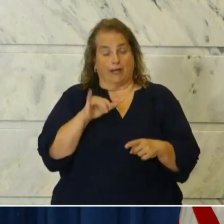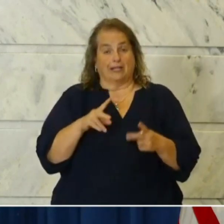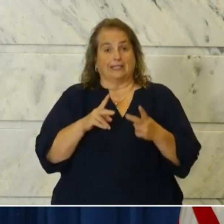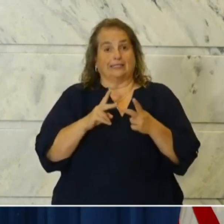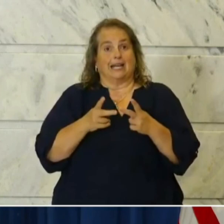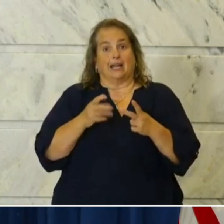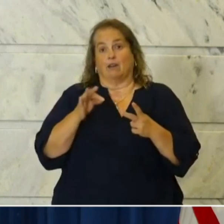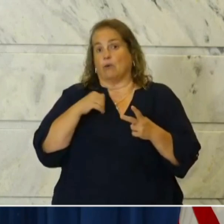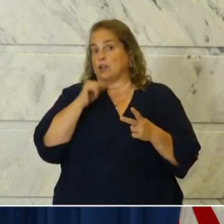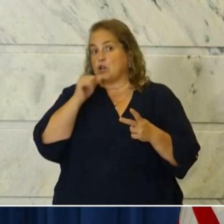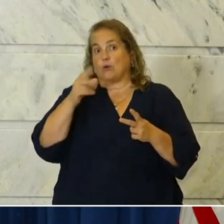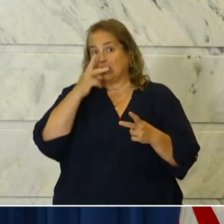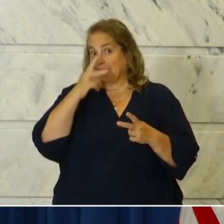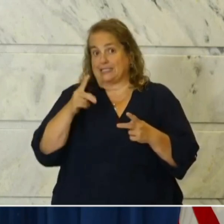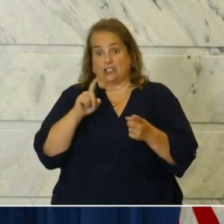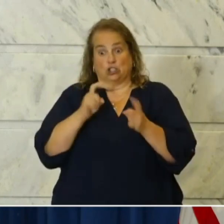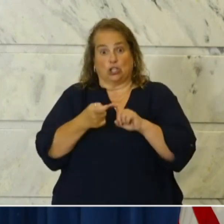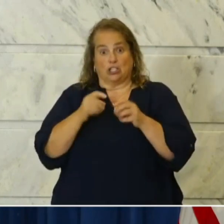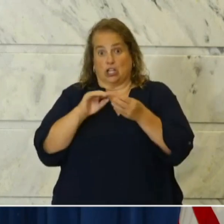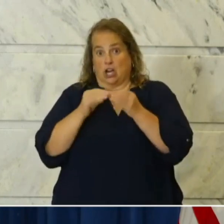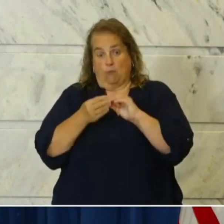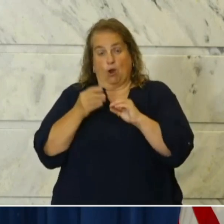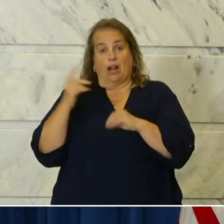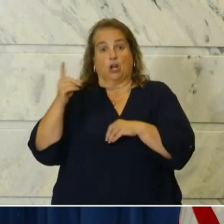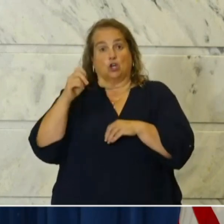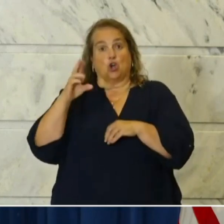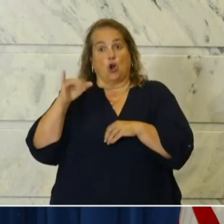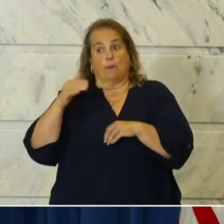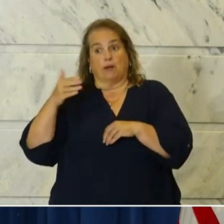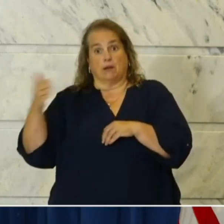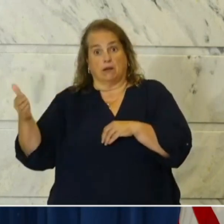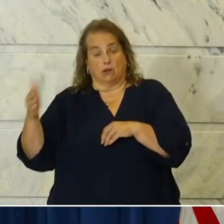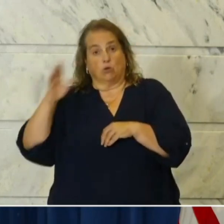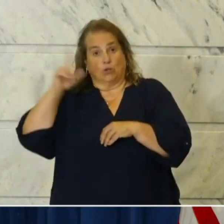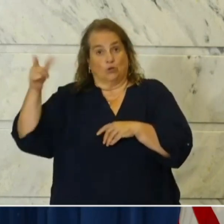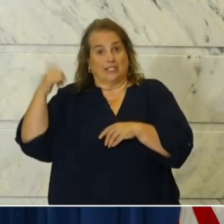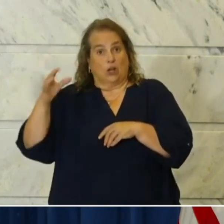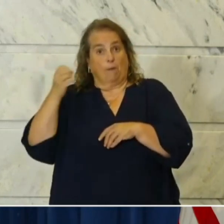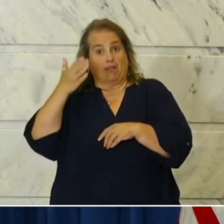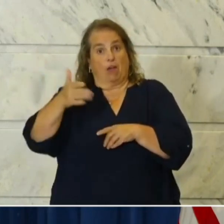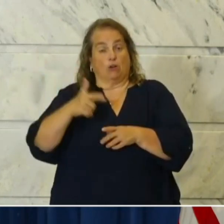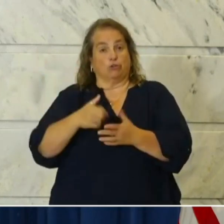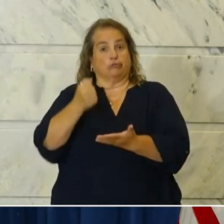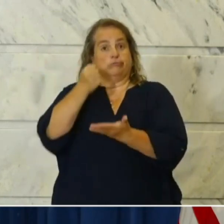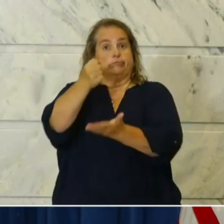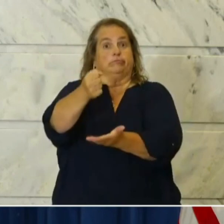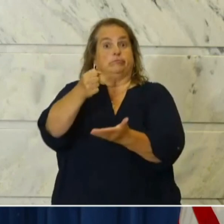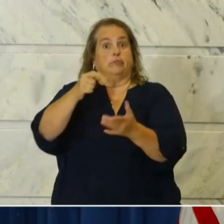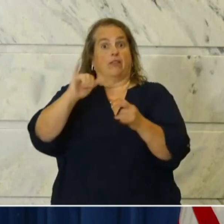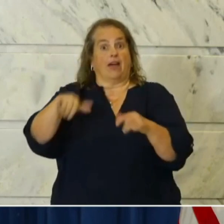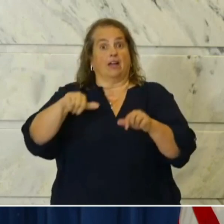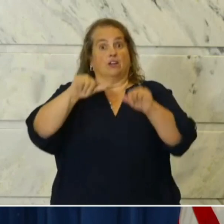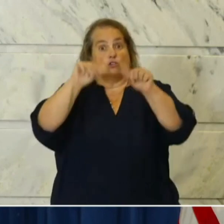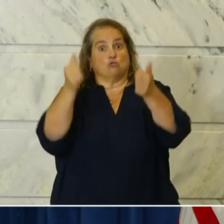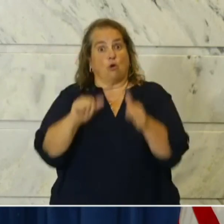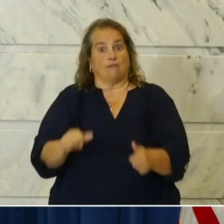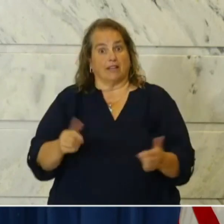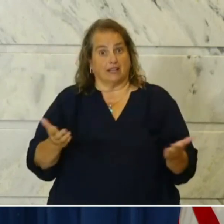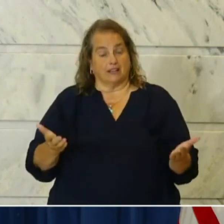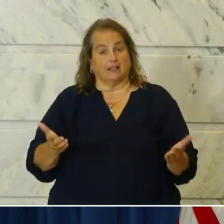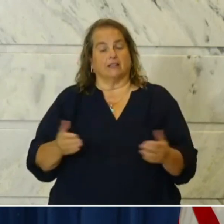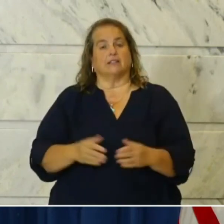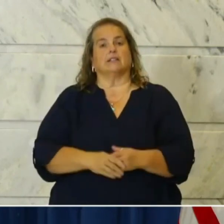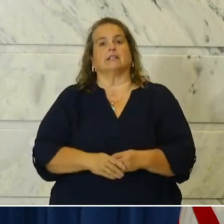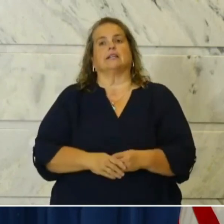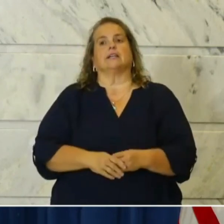the numbers, and the Derby is held, will you still be there to hand out the trophy? Question is about the Derby and news that Churchill